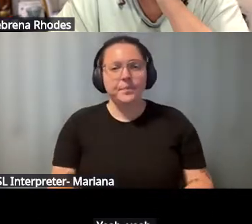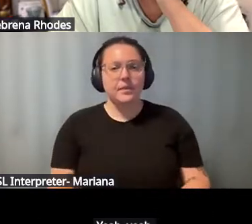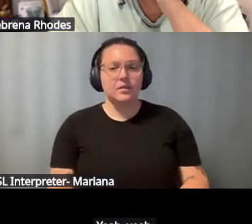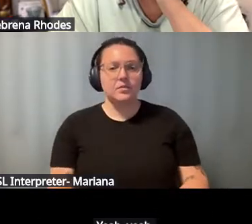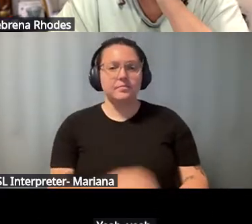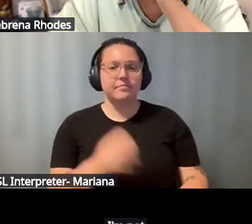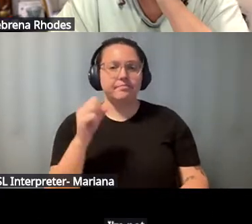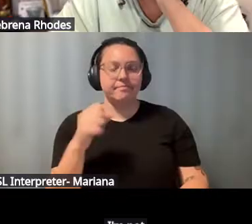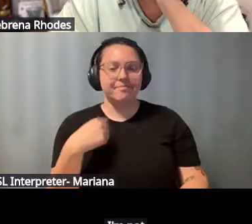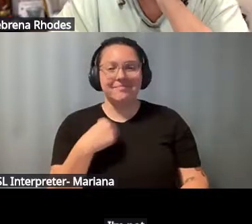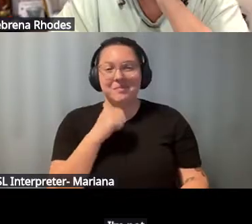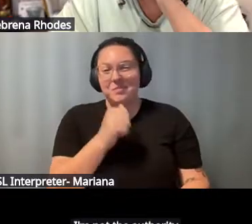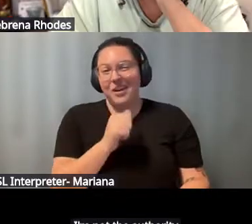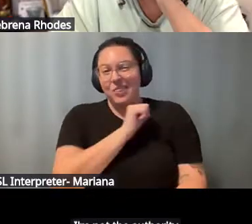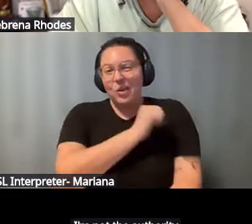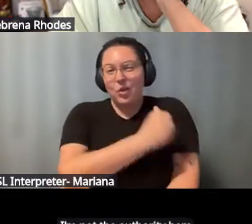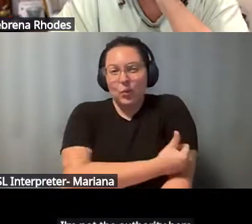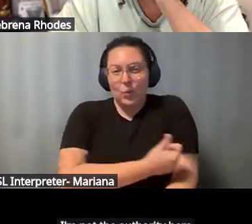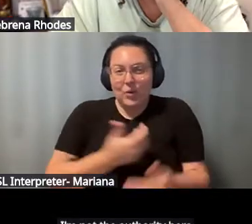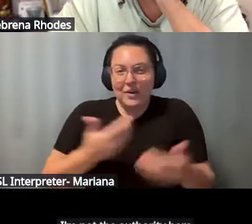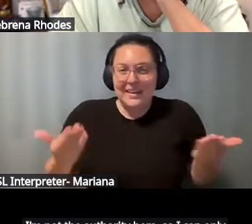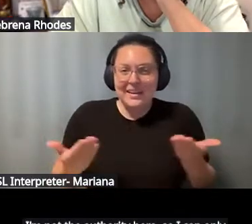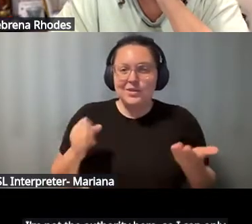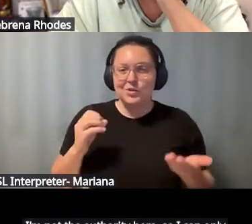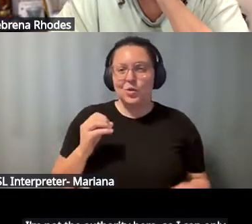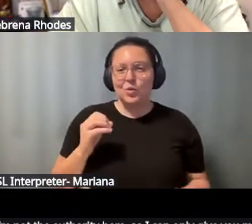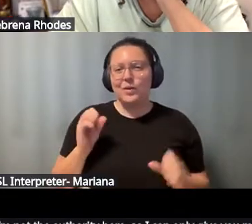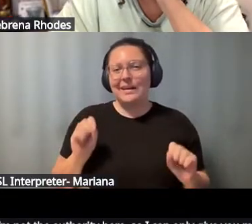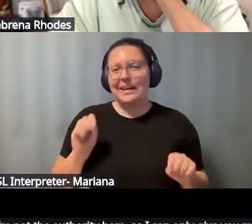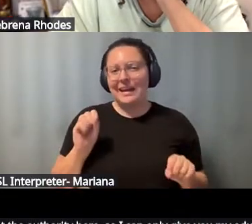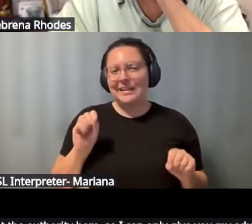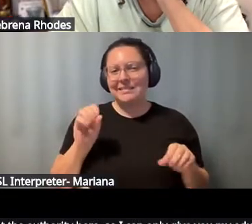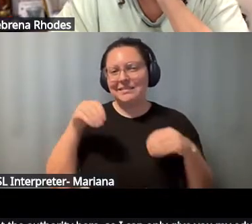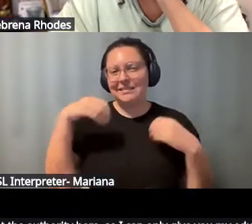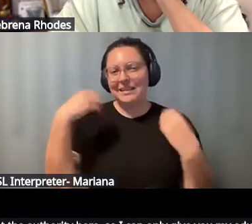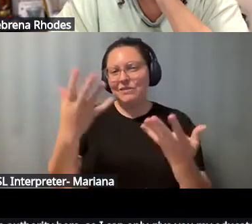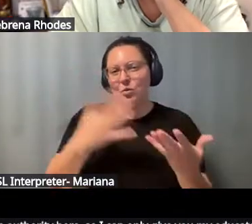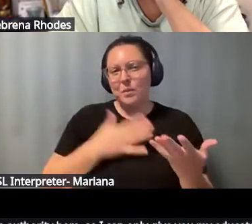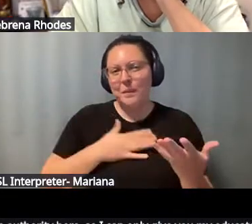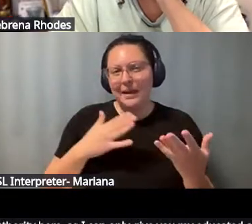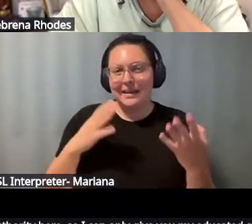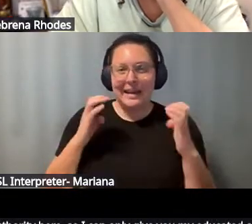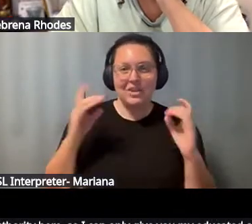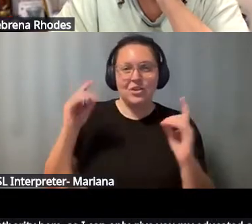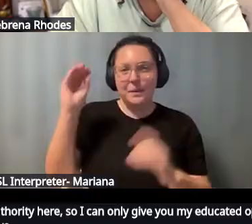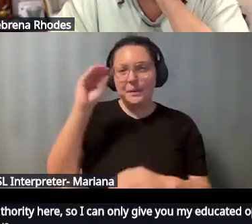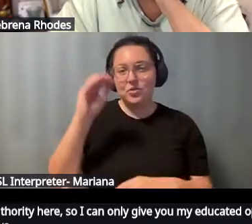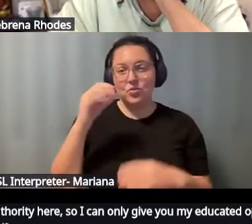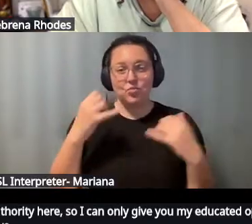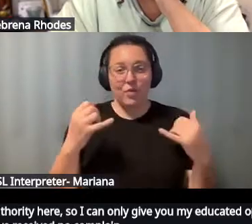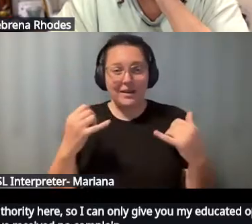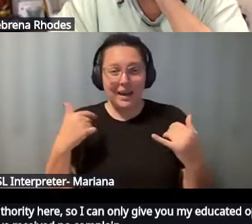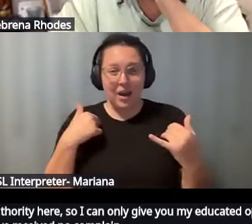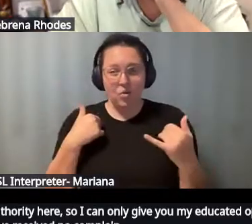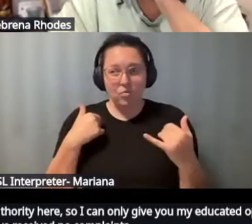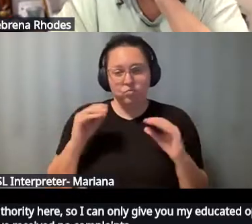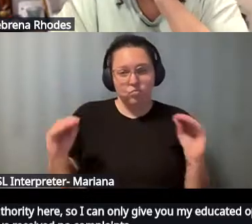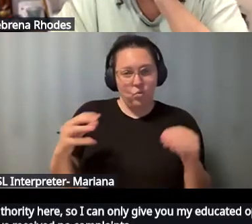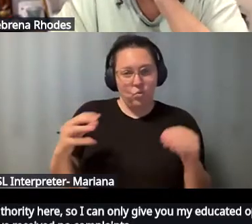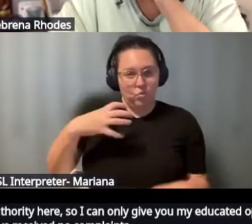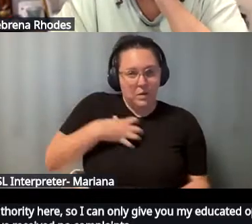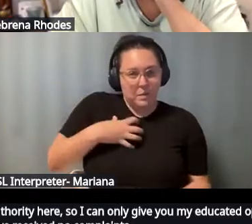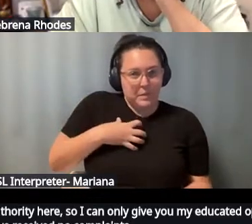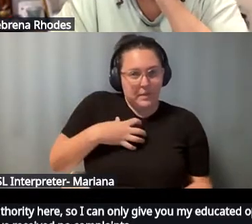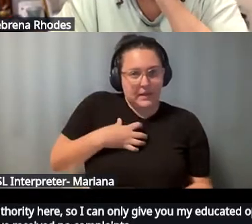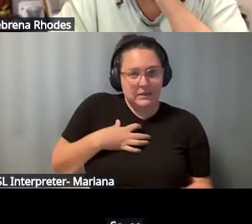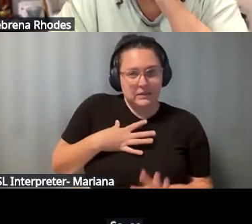I'm not the authority here, so I can only give you my educated opinion. At the moment, I have received no complaints. So